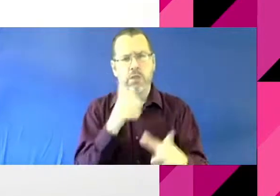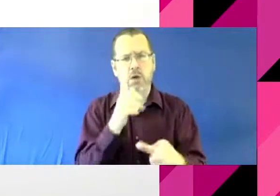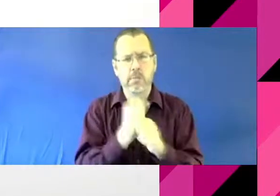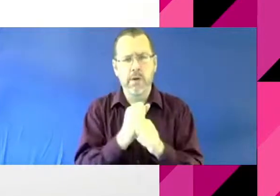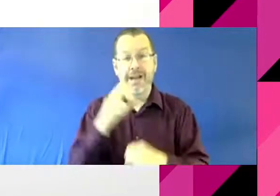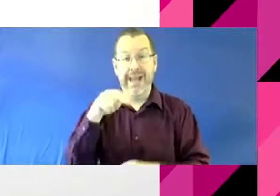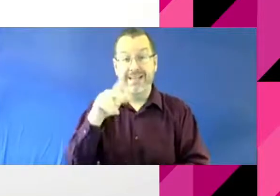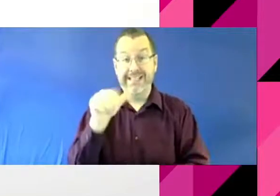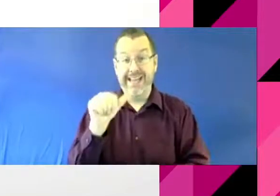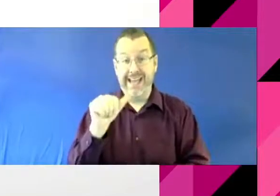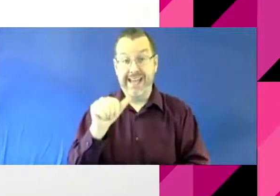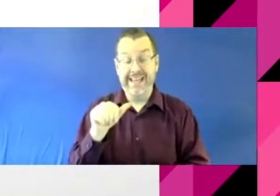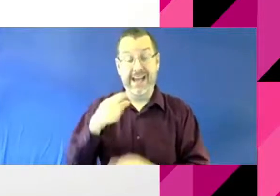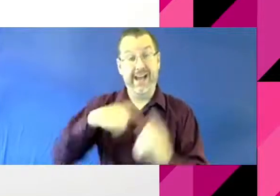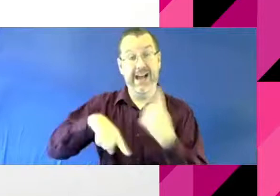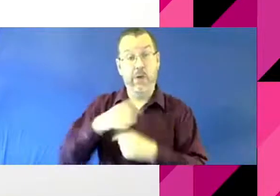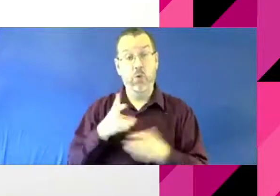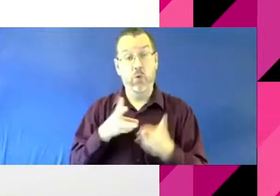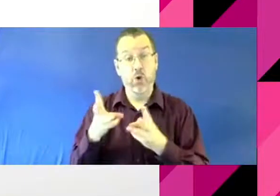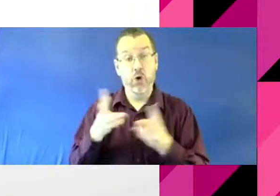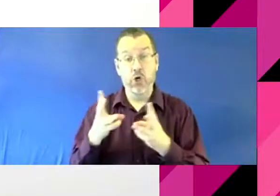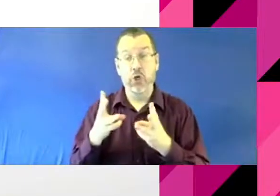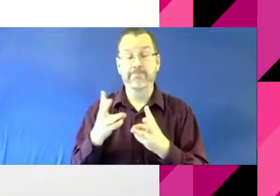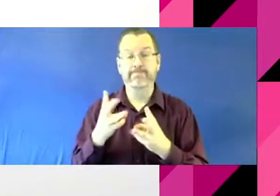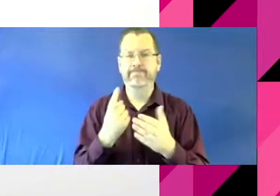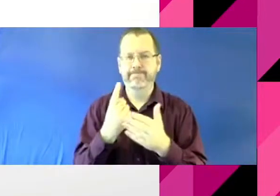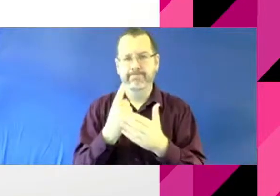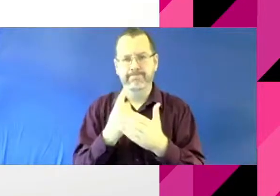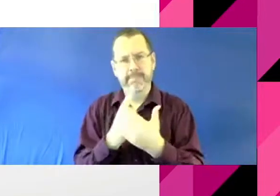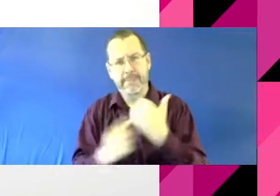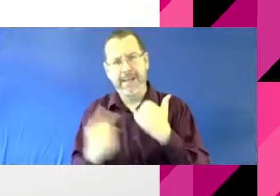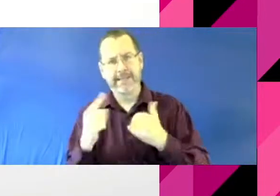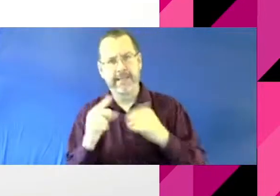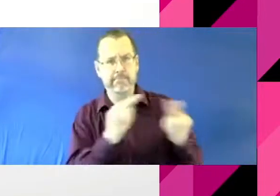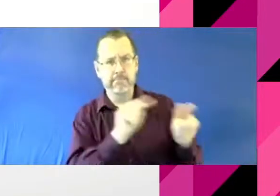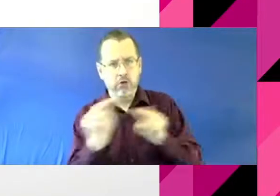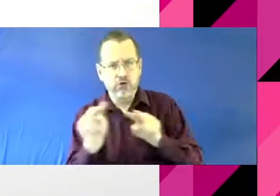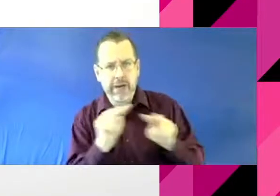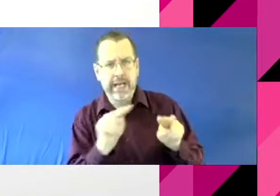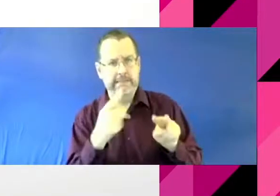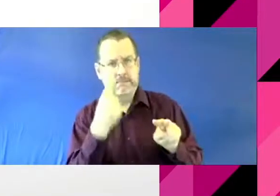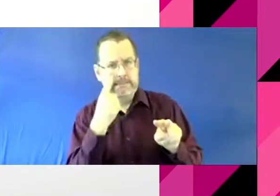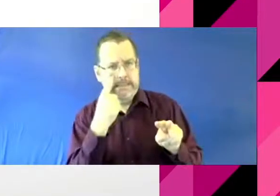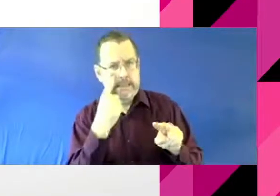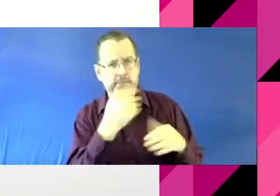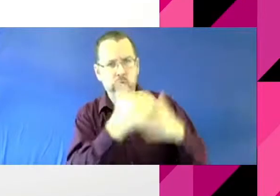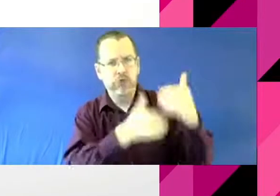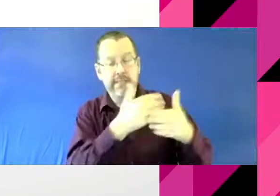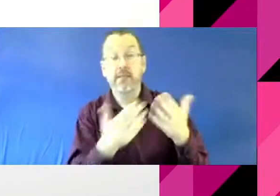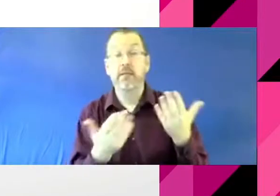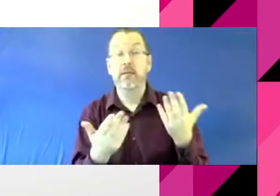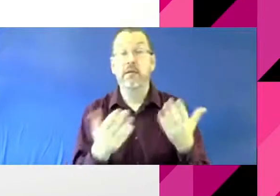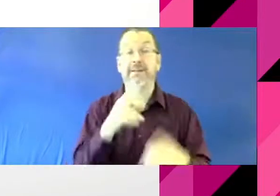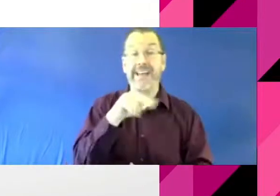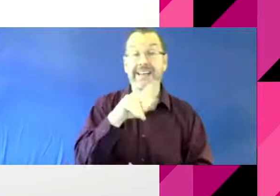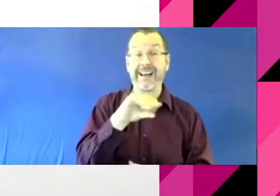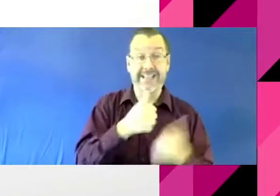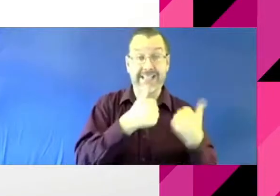in independently monitoring and evaluating progress in the implementation of the NDIS.